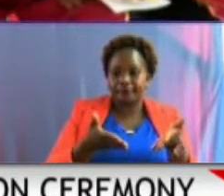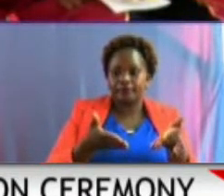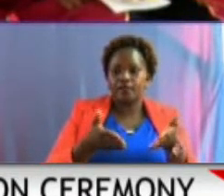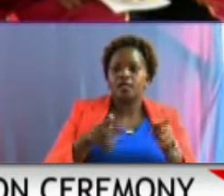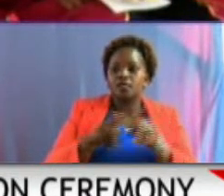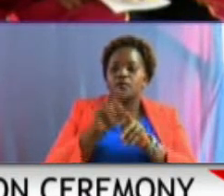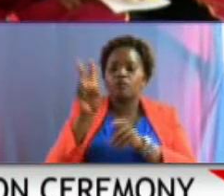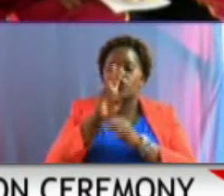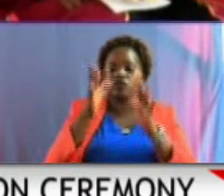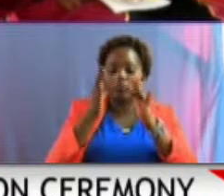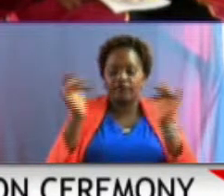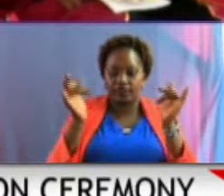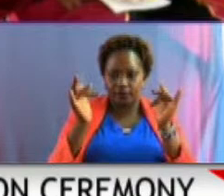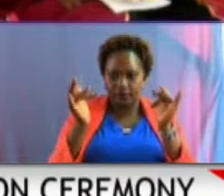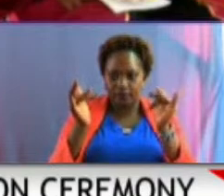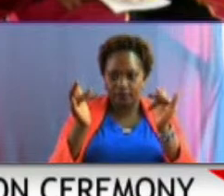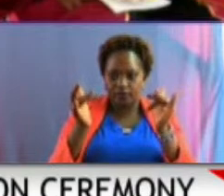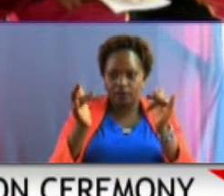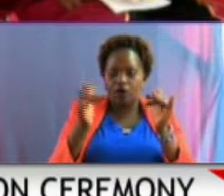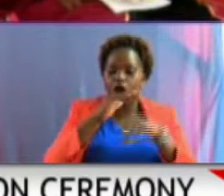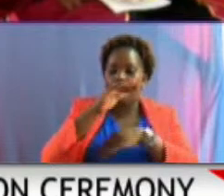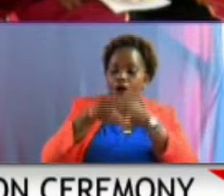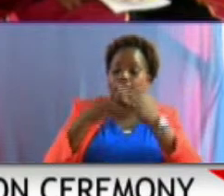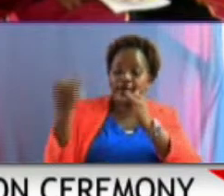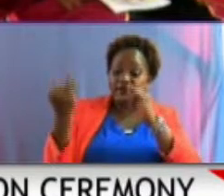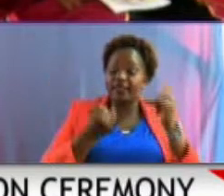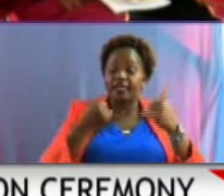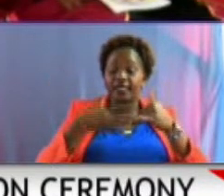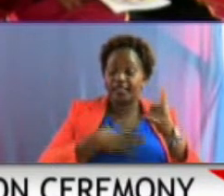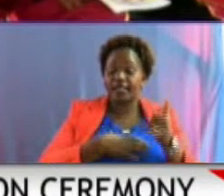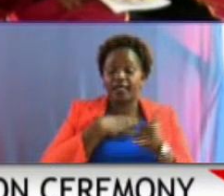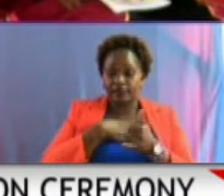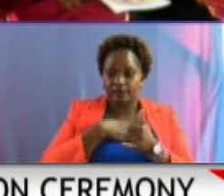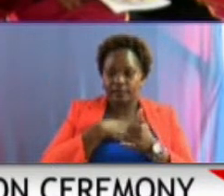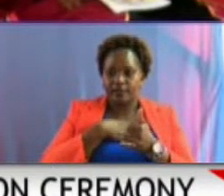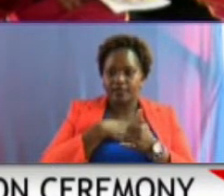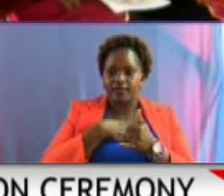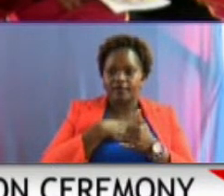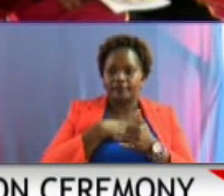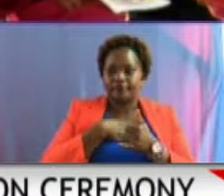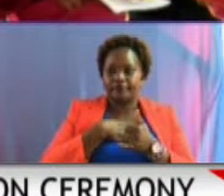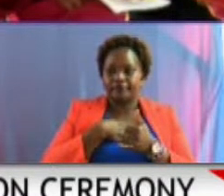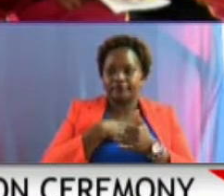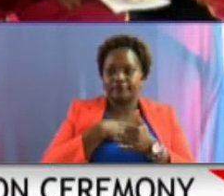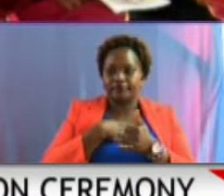are watching virtually, distinguished guests, ladies and gentlemen.